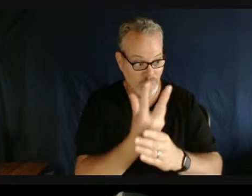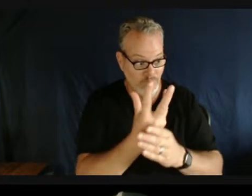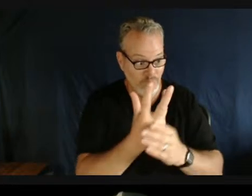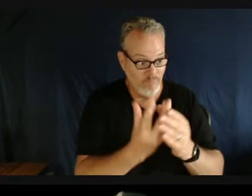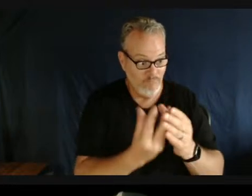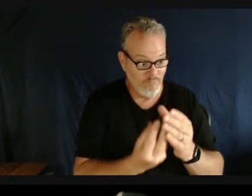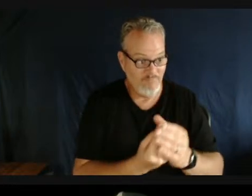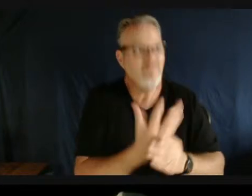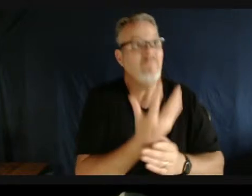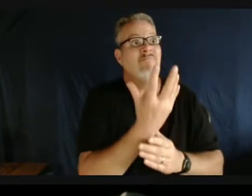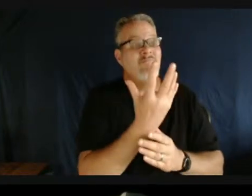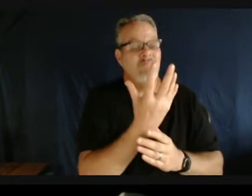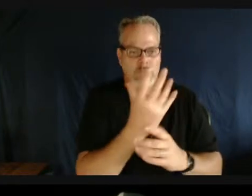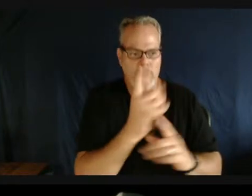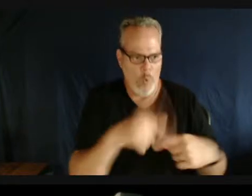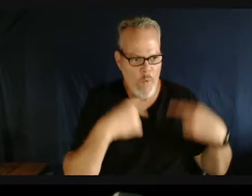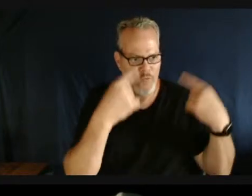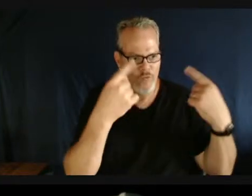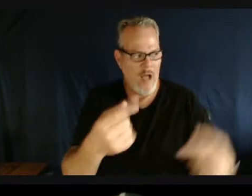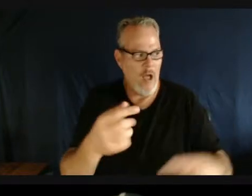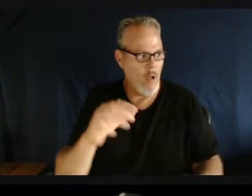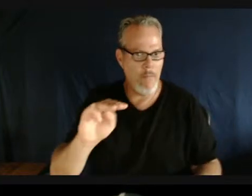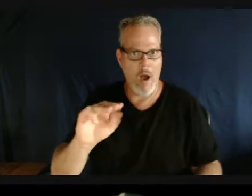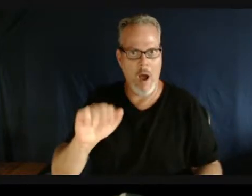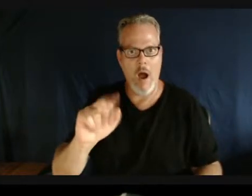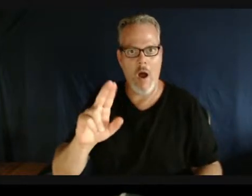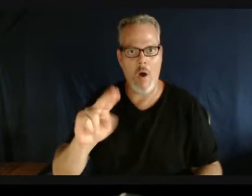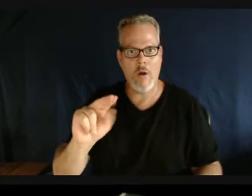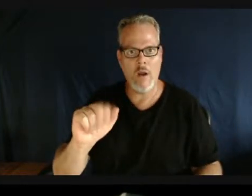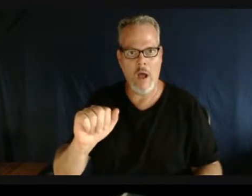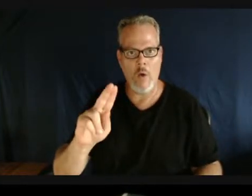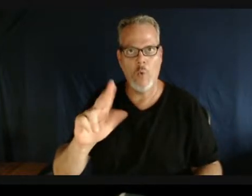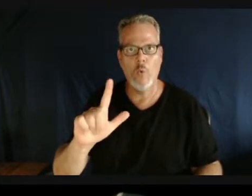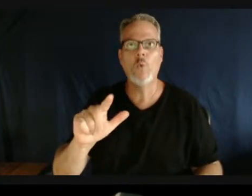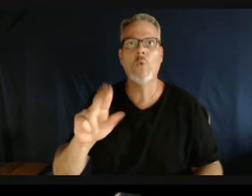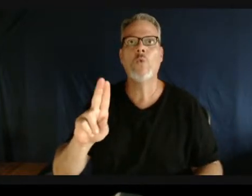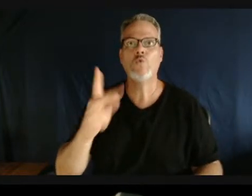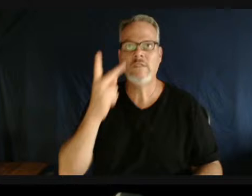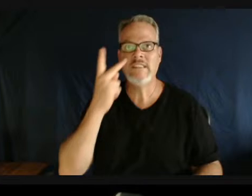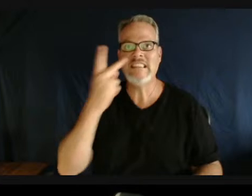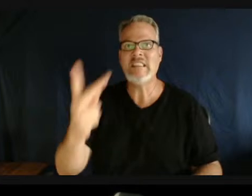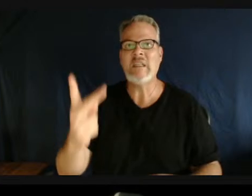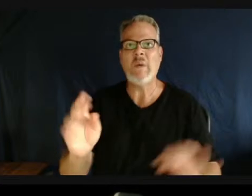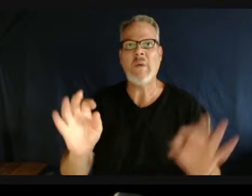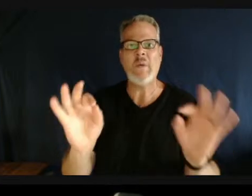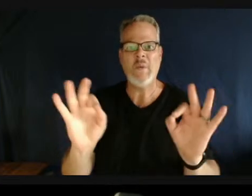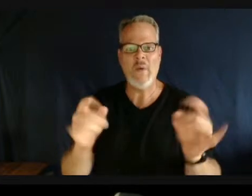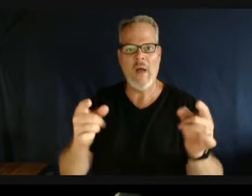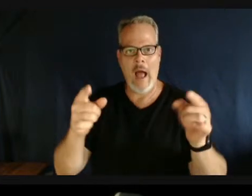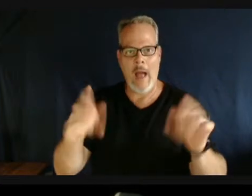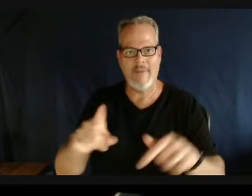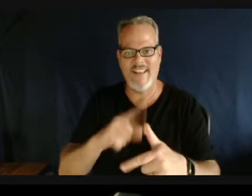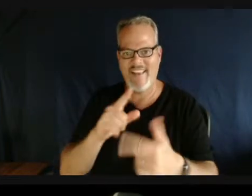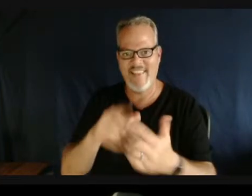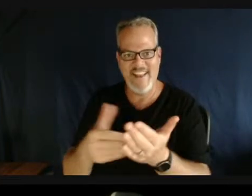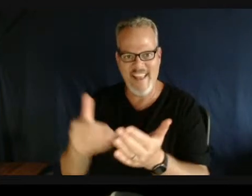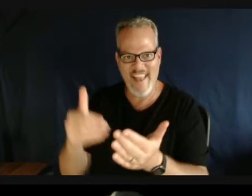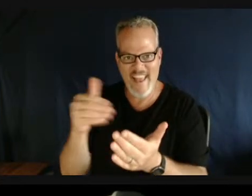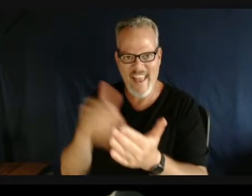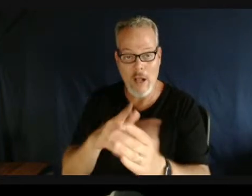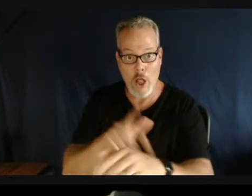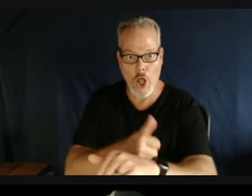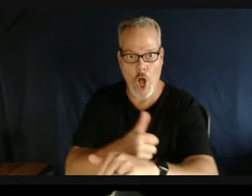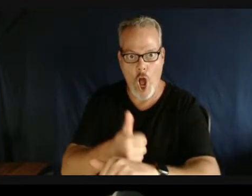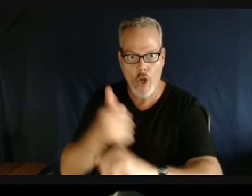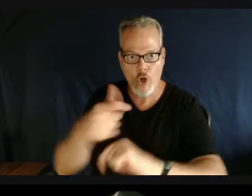Mana'ulu especially, you see from here we have hardly any of that happening. And then those ramp up periods get longer and